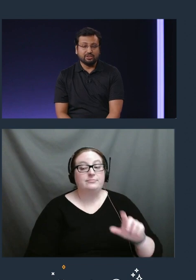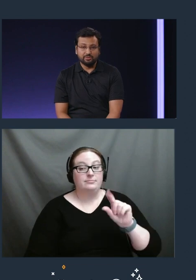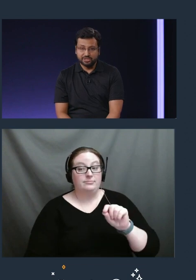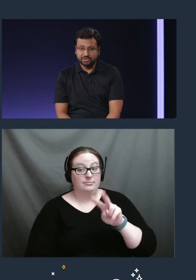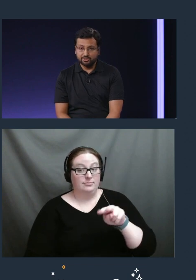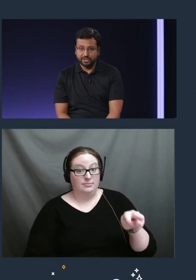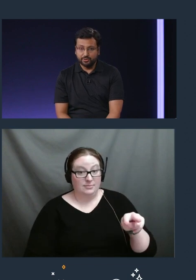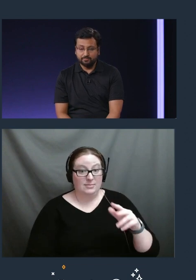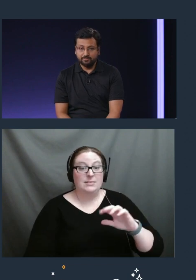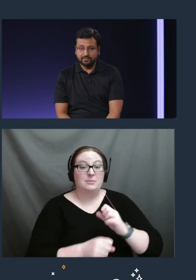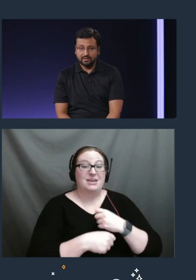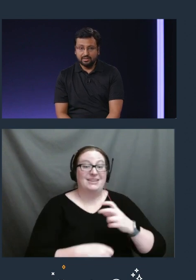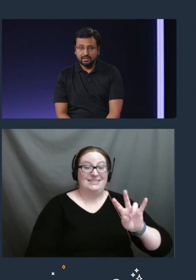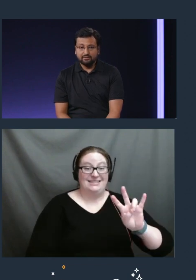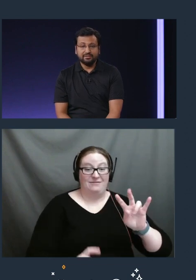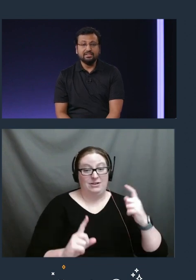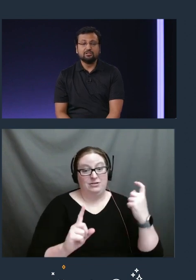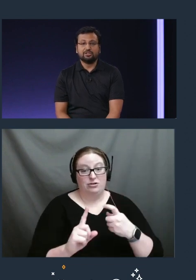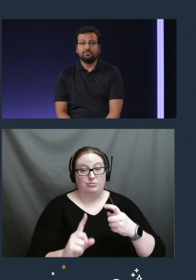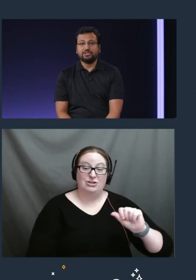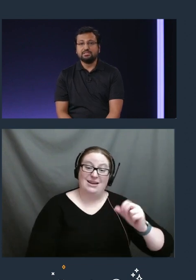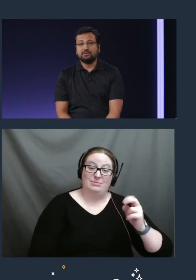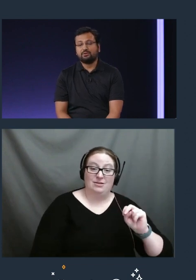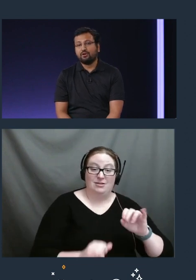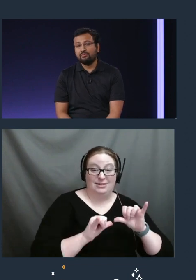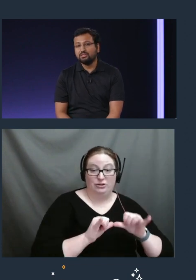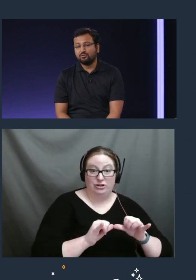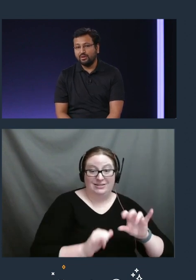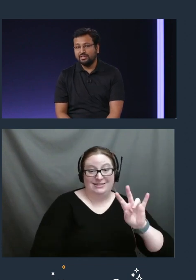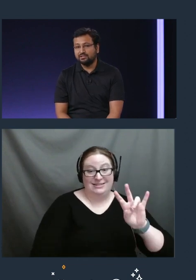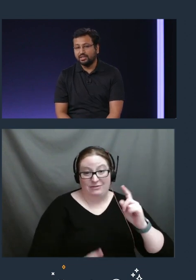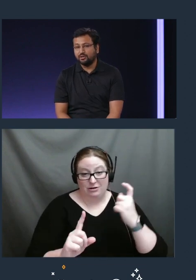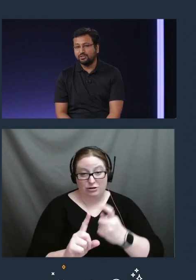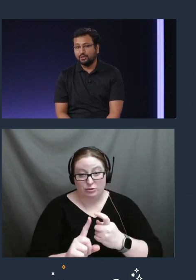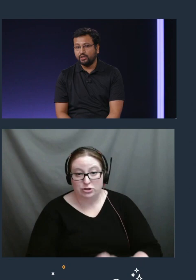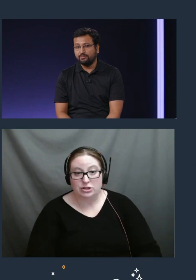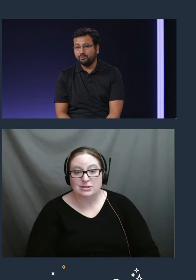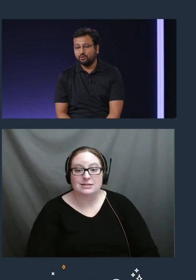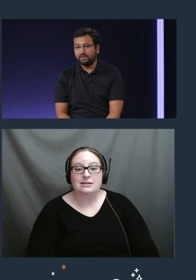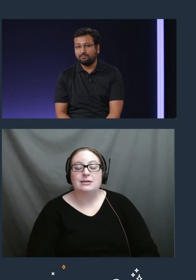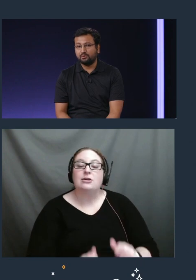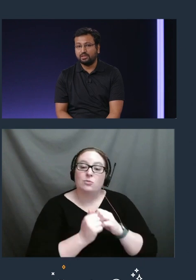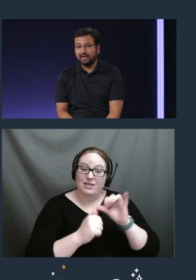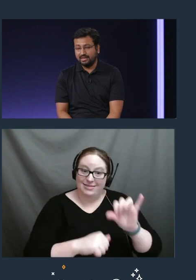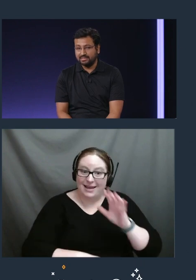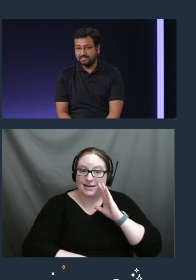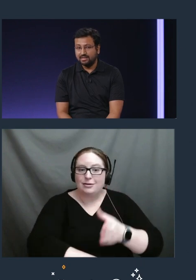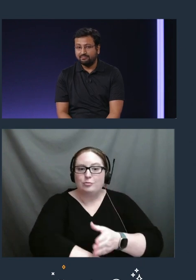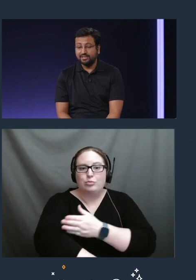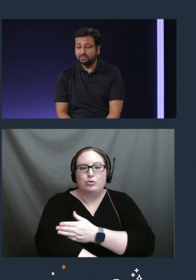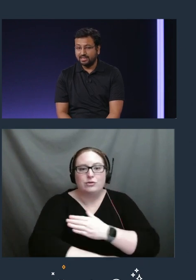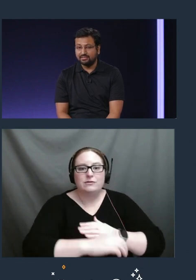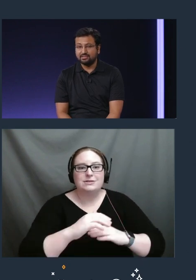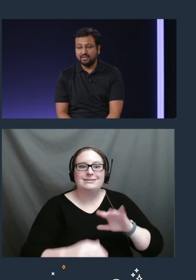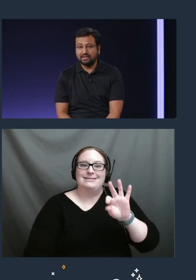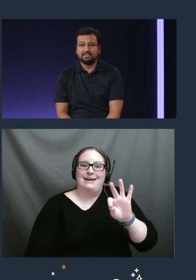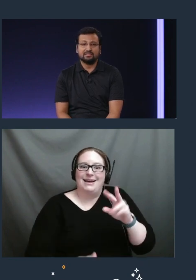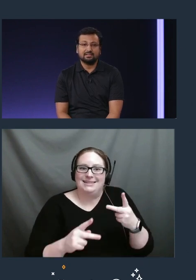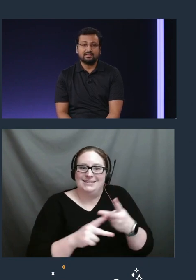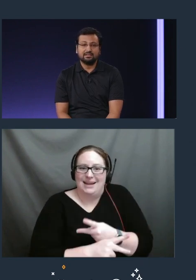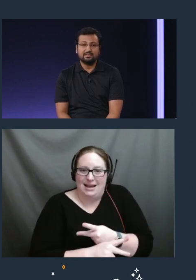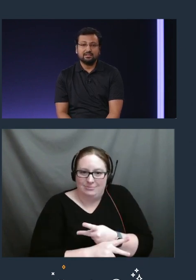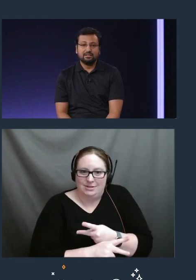7 contributions to Trino. With these contributions, the performance of queries running on Trino improved by up to 9x when using S3